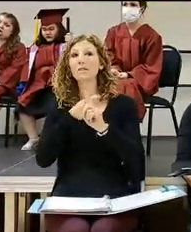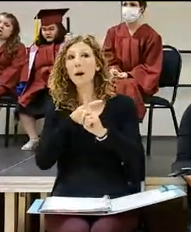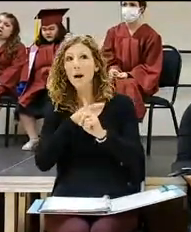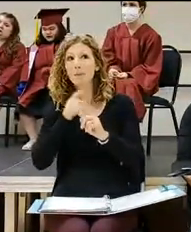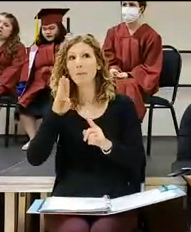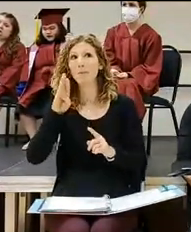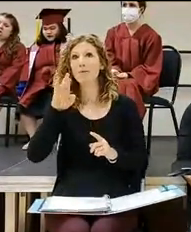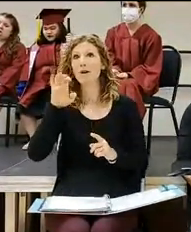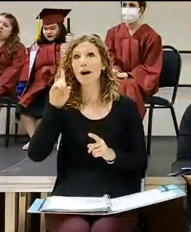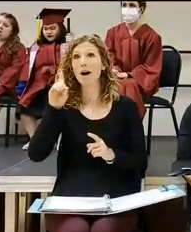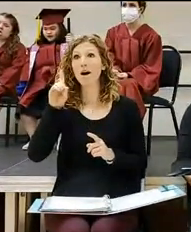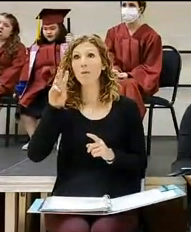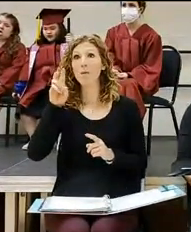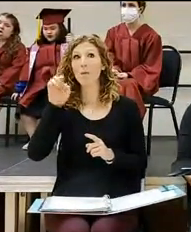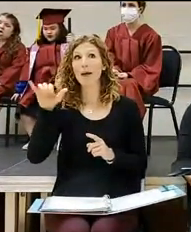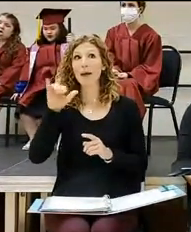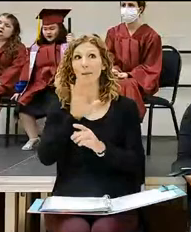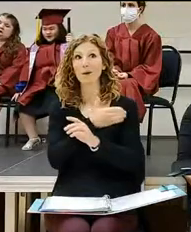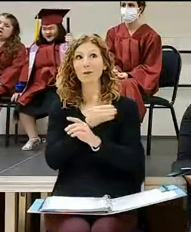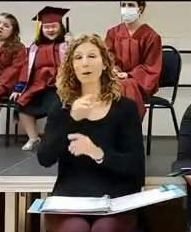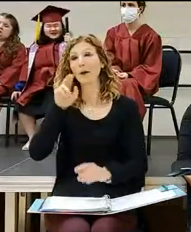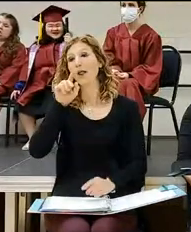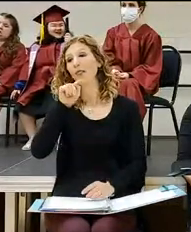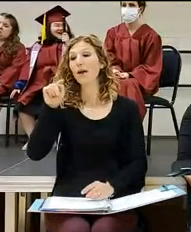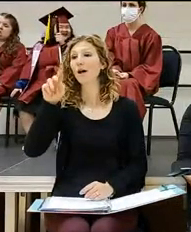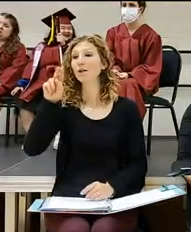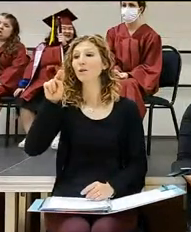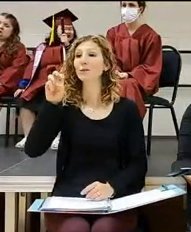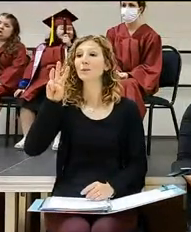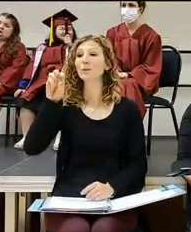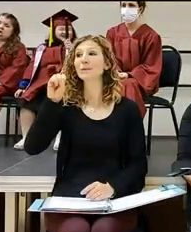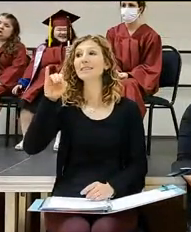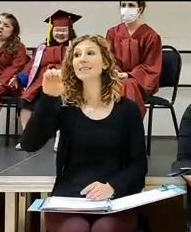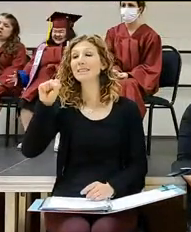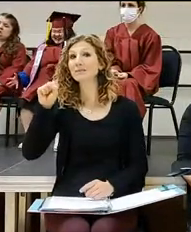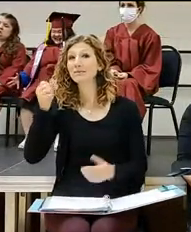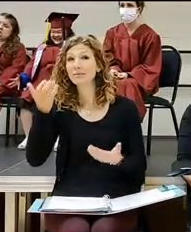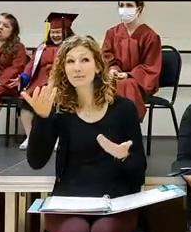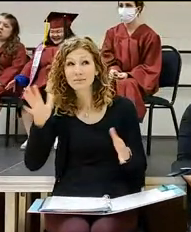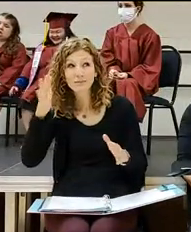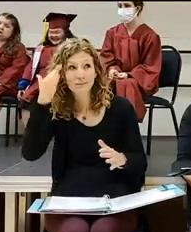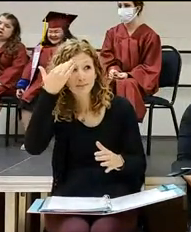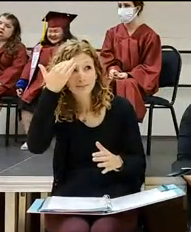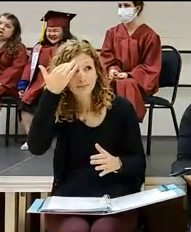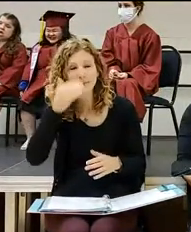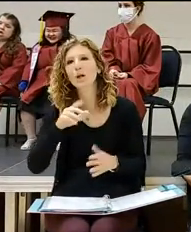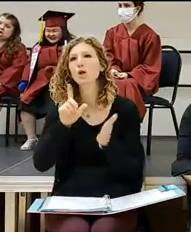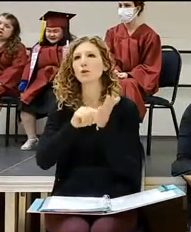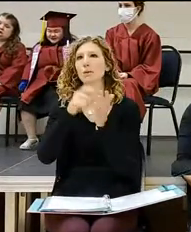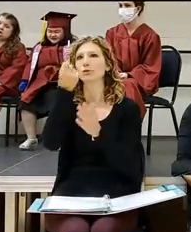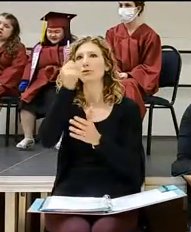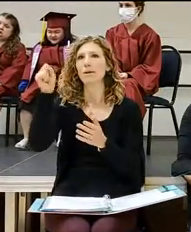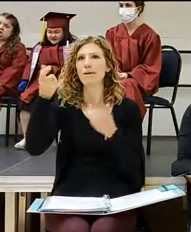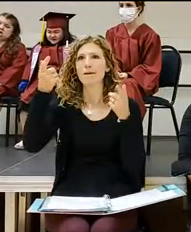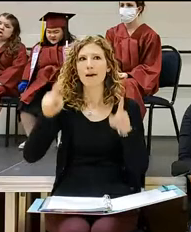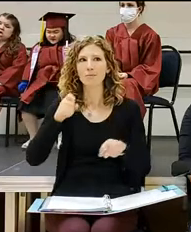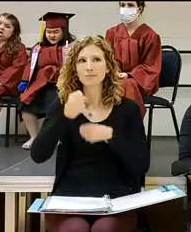Broadway musical, The Newsies. And for those of you who don't know, it's about the newspaper strike